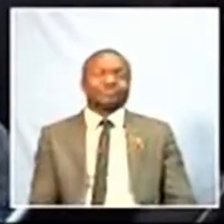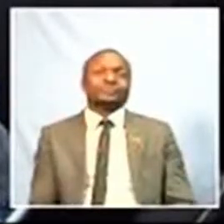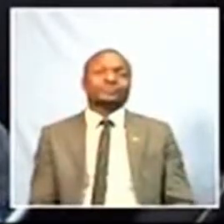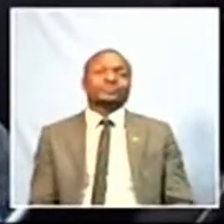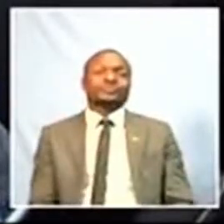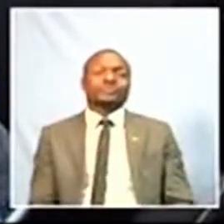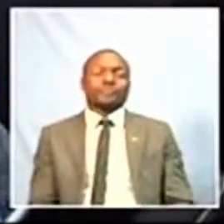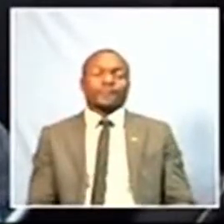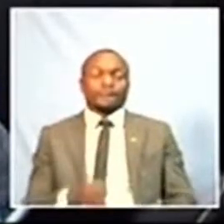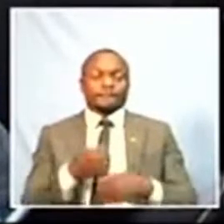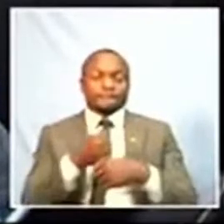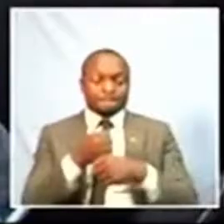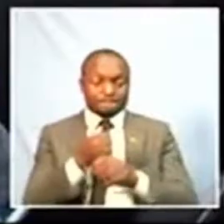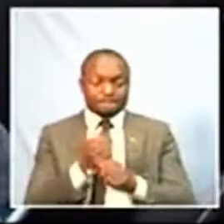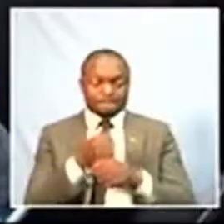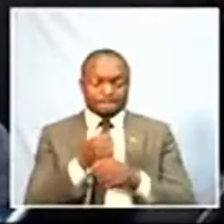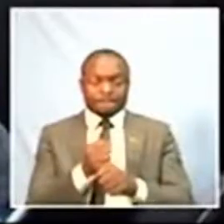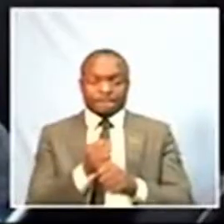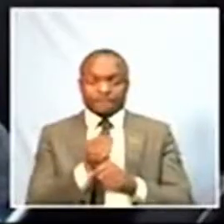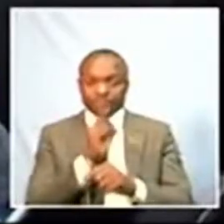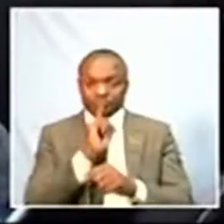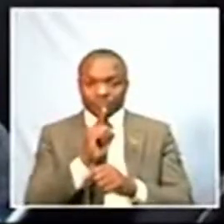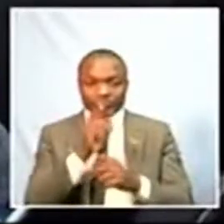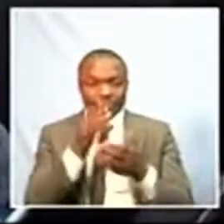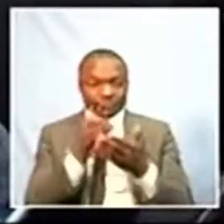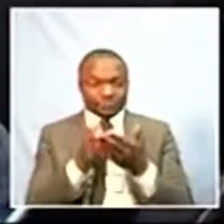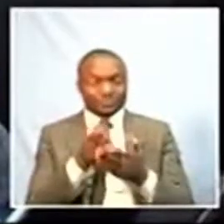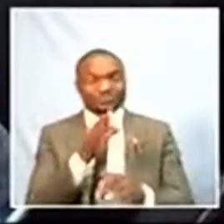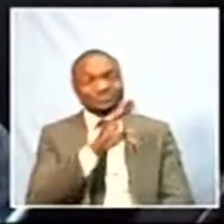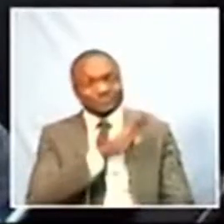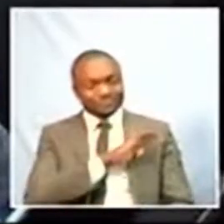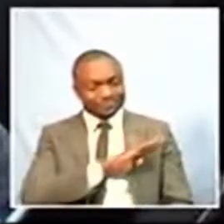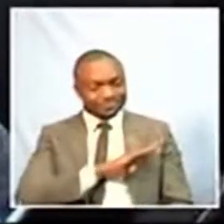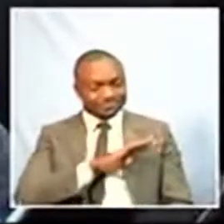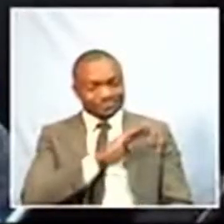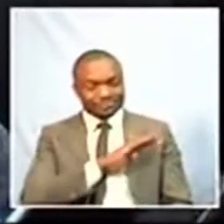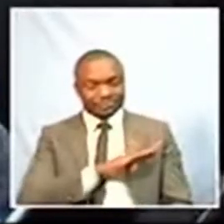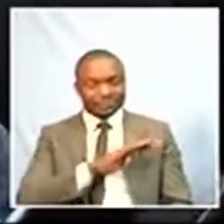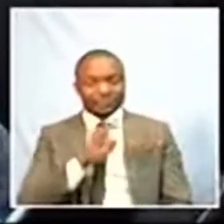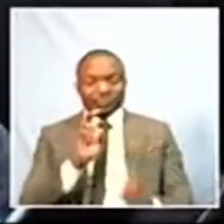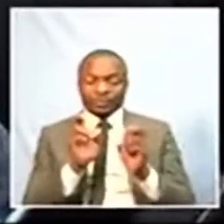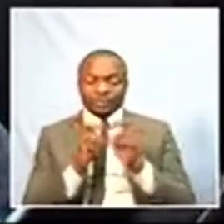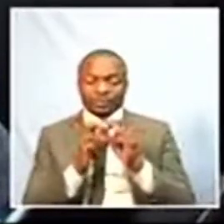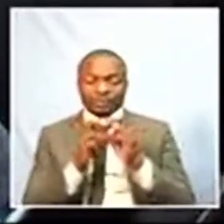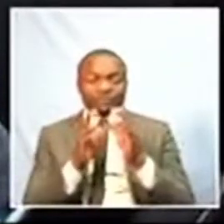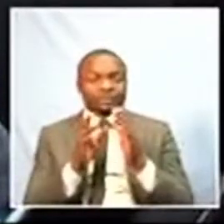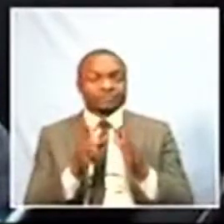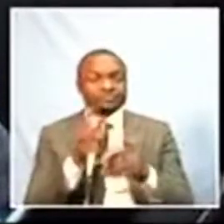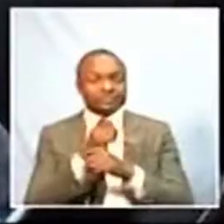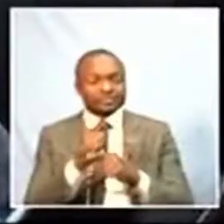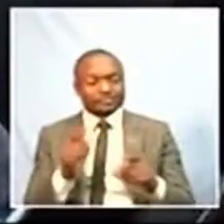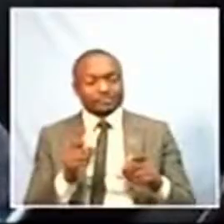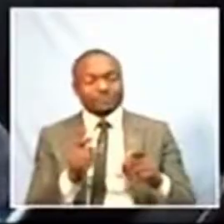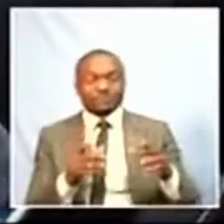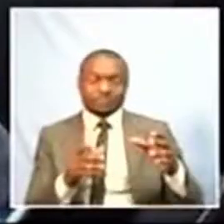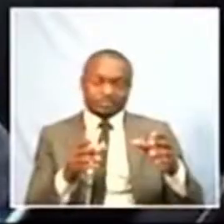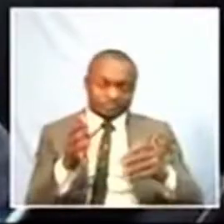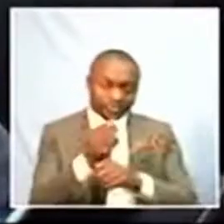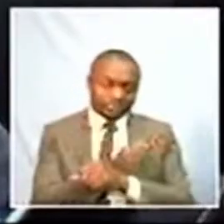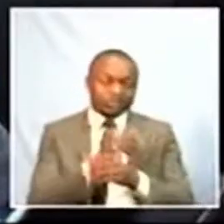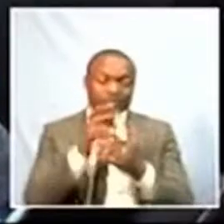to make sure that this type of behavior, where contractors just get advance